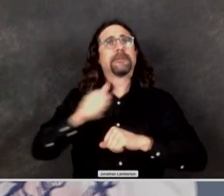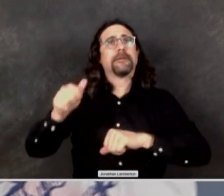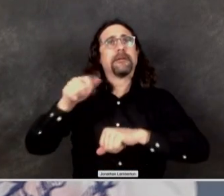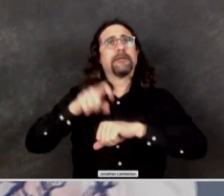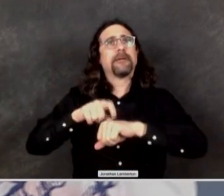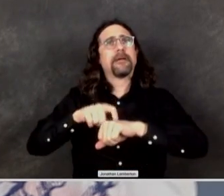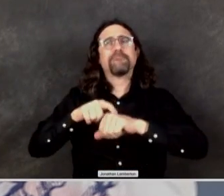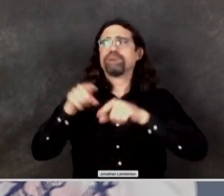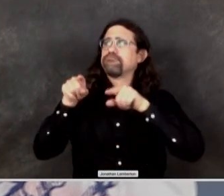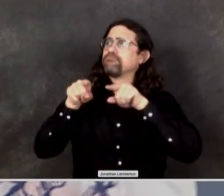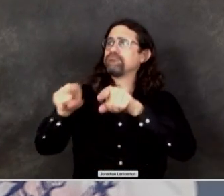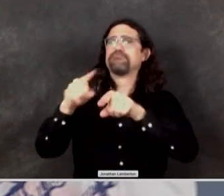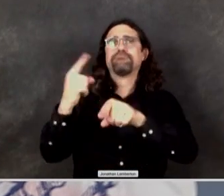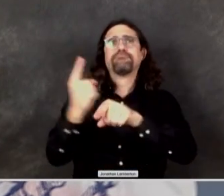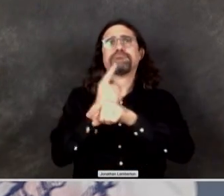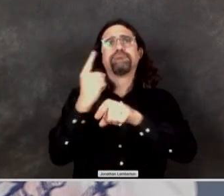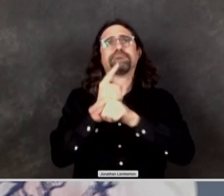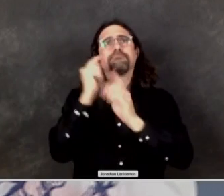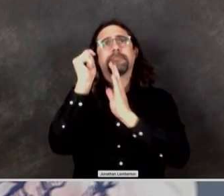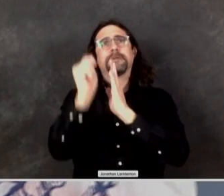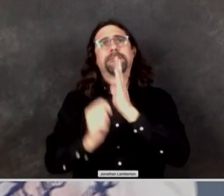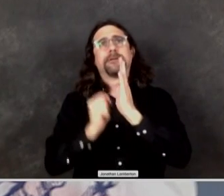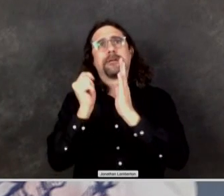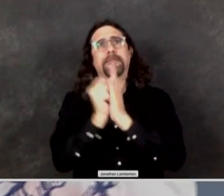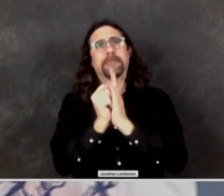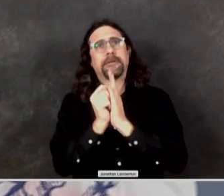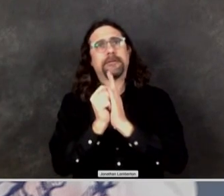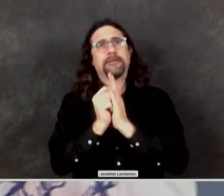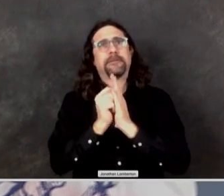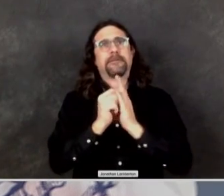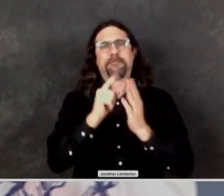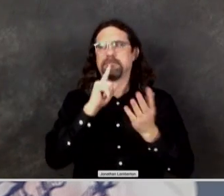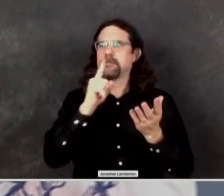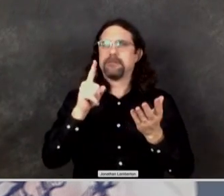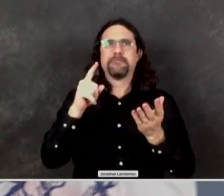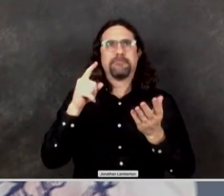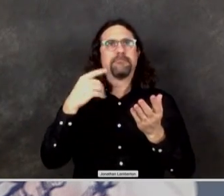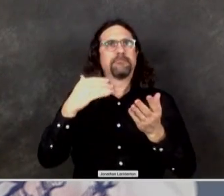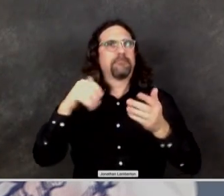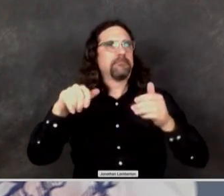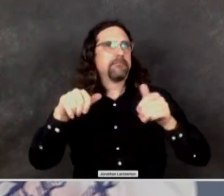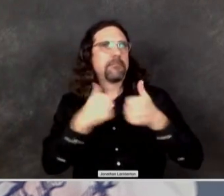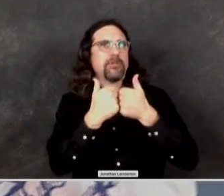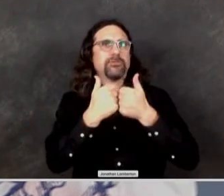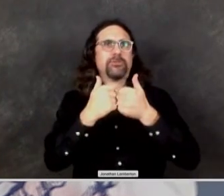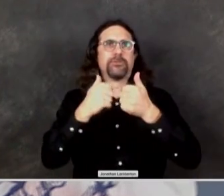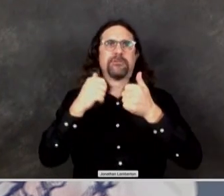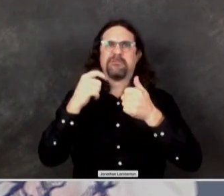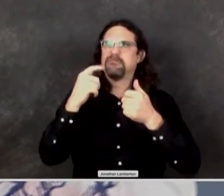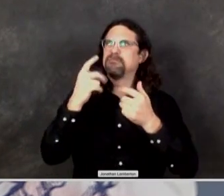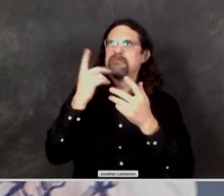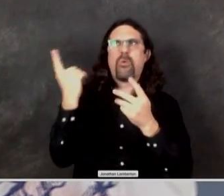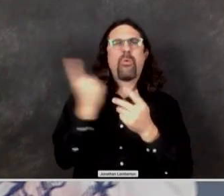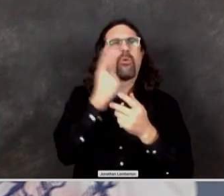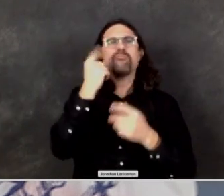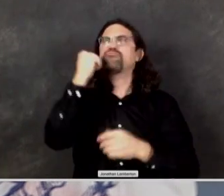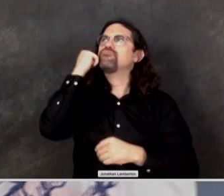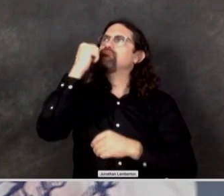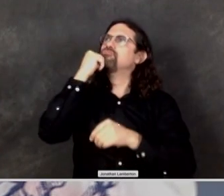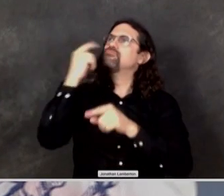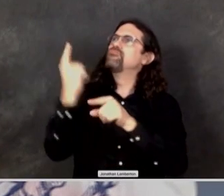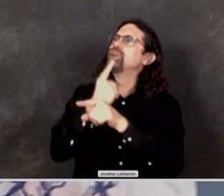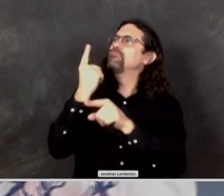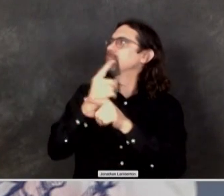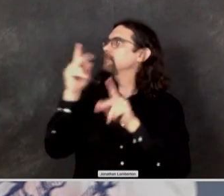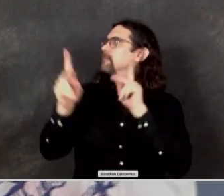that I never dealt with when I was growing up, and they grow up kind of faster nowadays, and there's too much information available, too